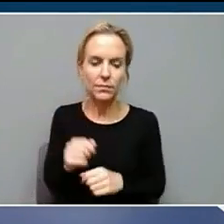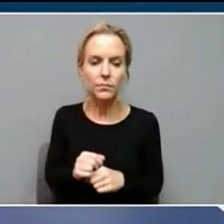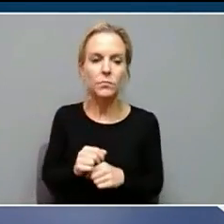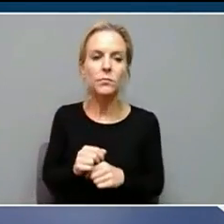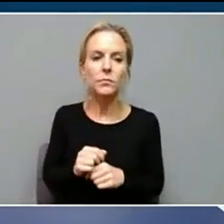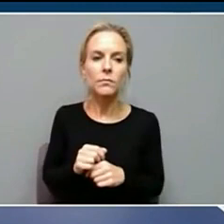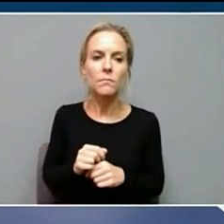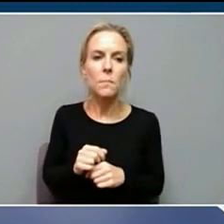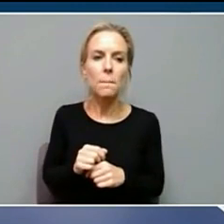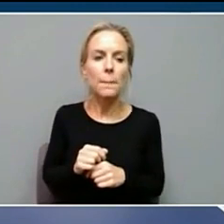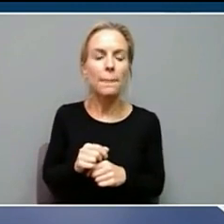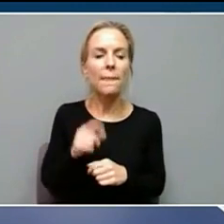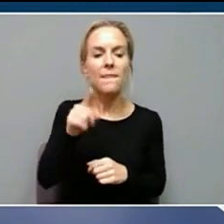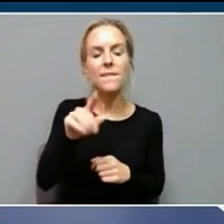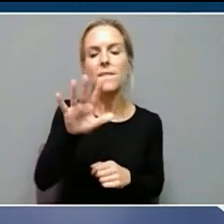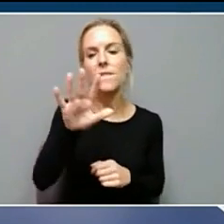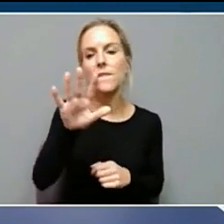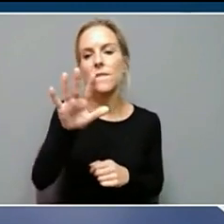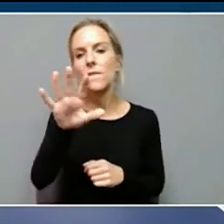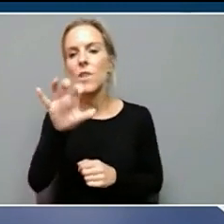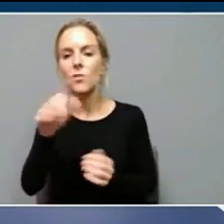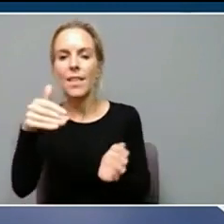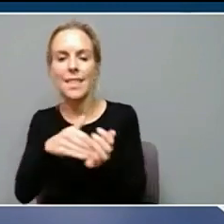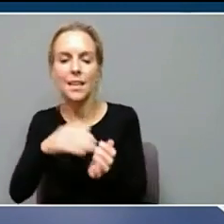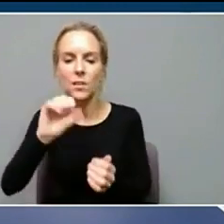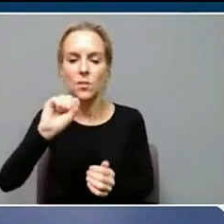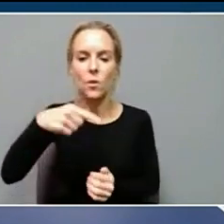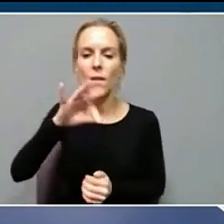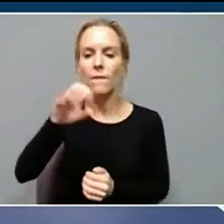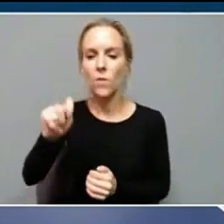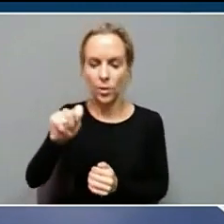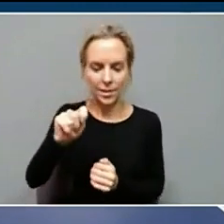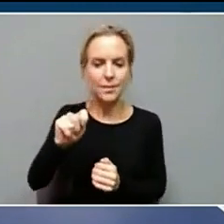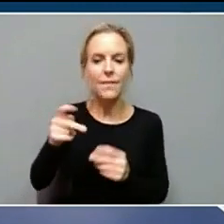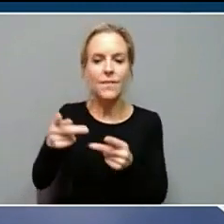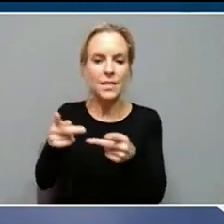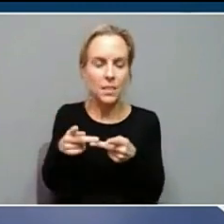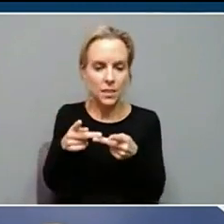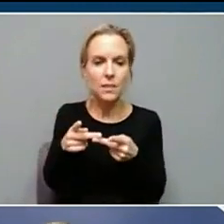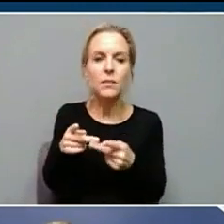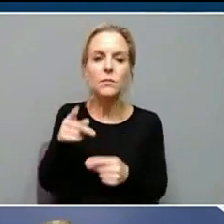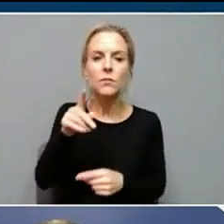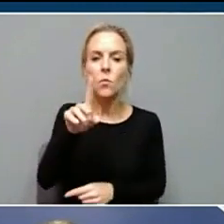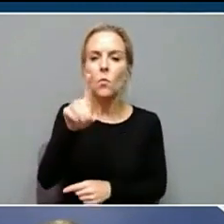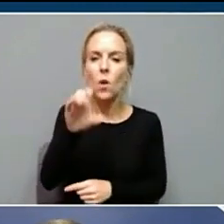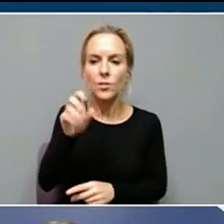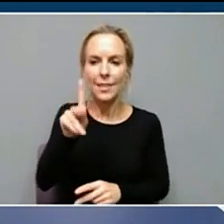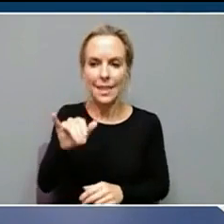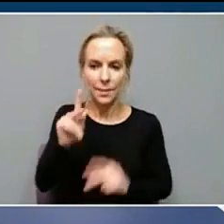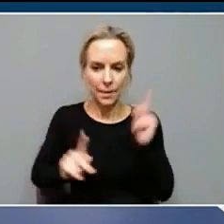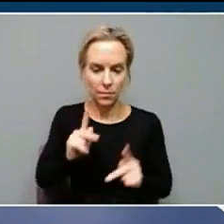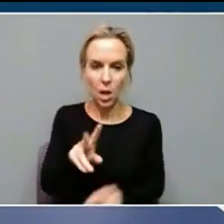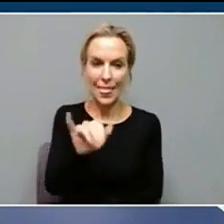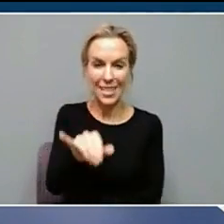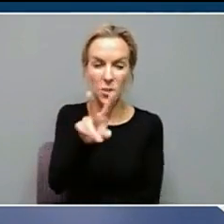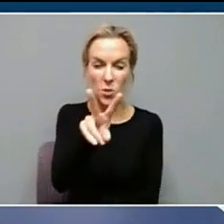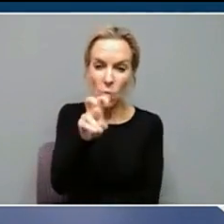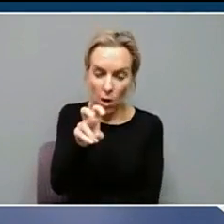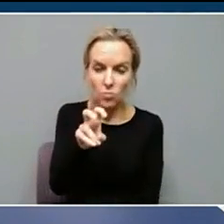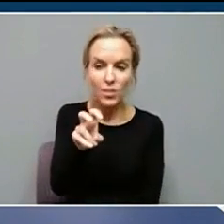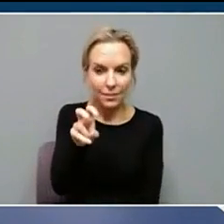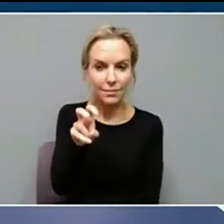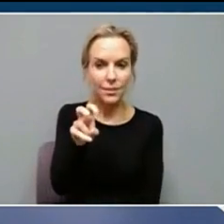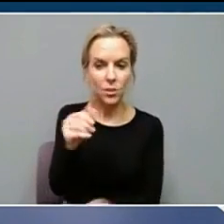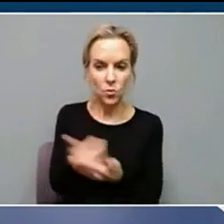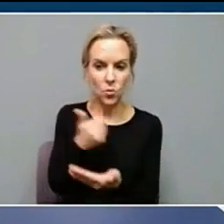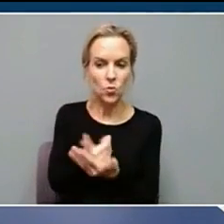a nearly 500,000 square foot facility that employ another 100 Kentuckians. That's 200 new jobs